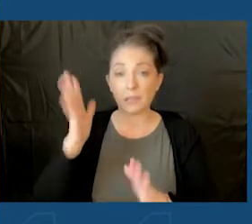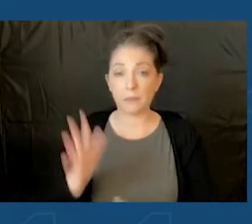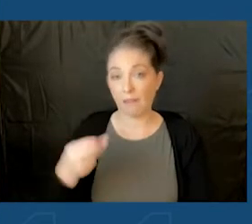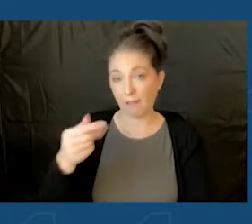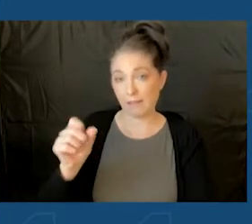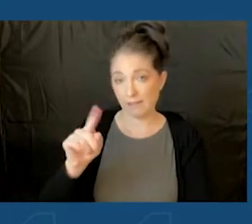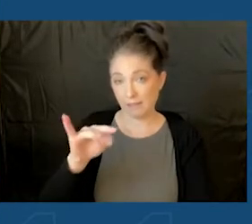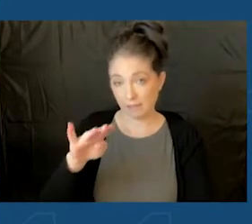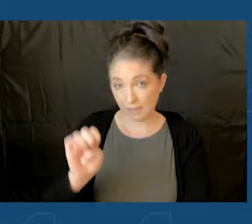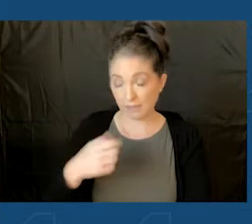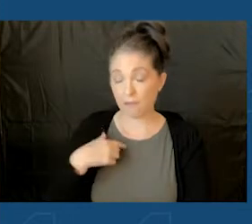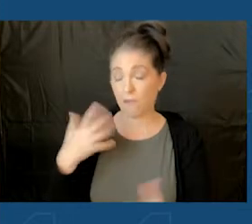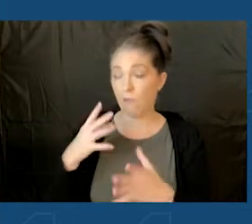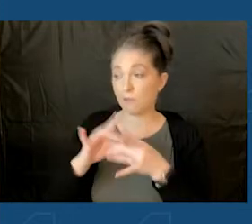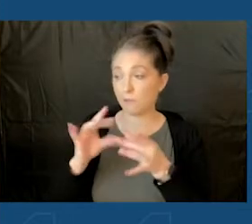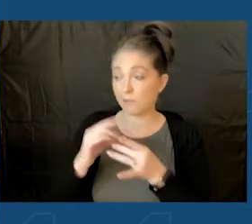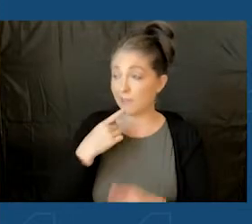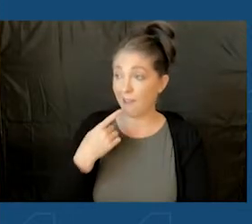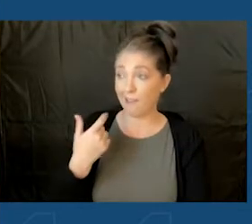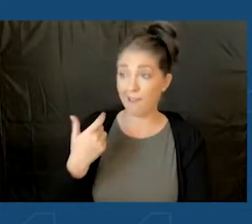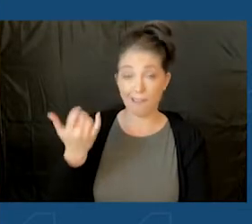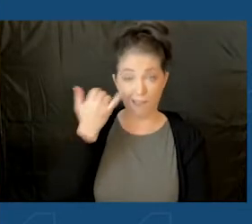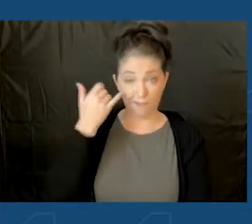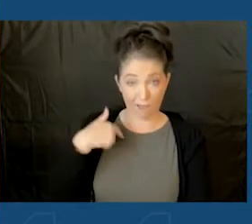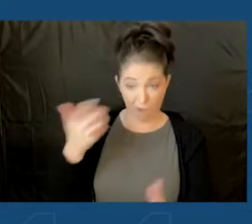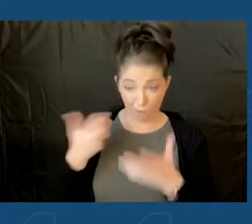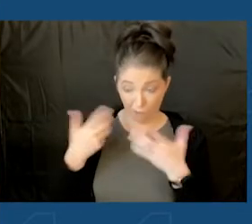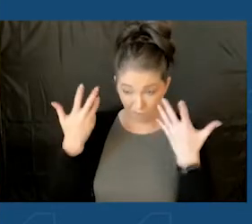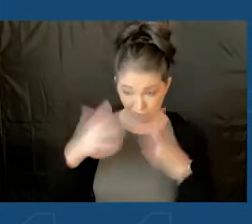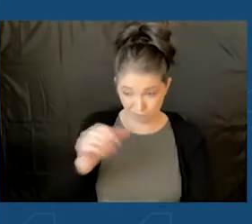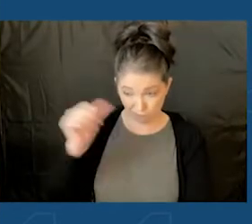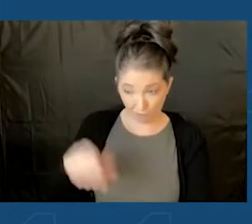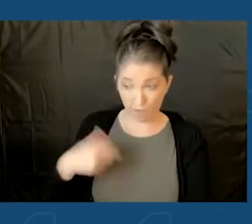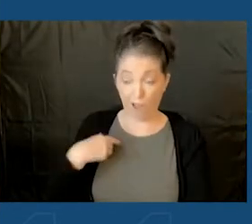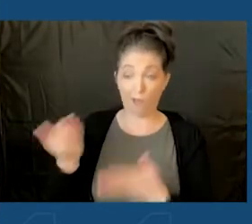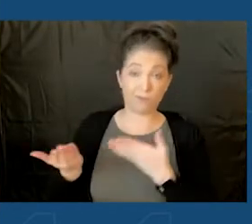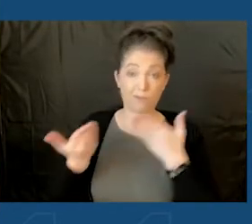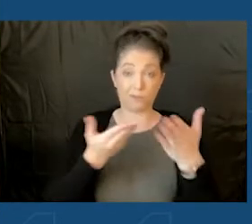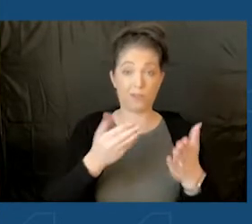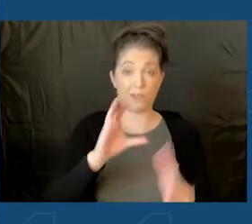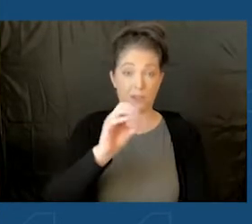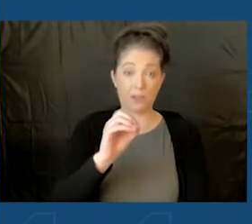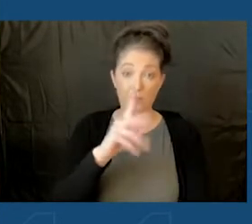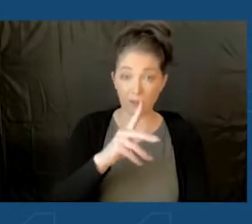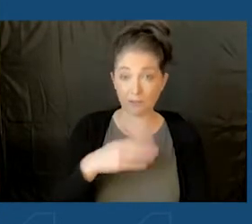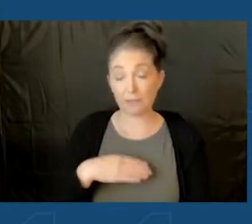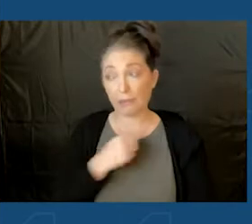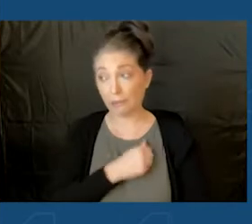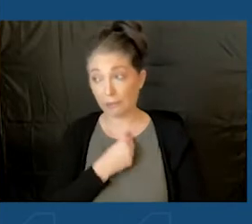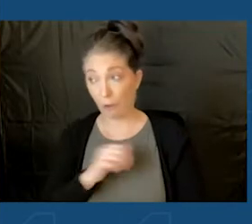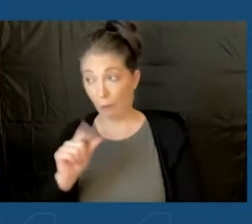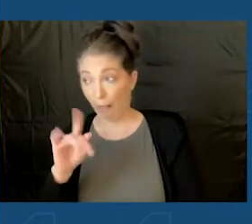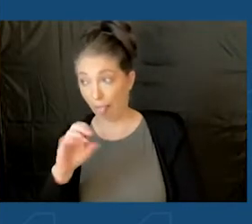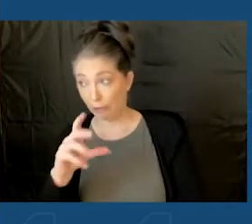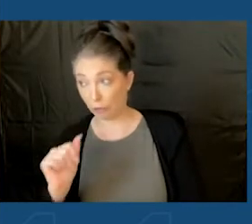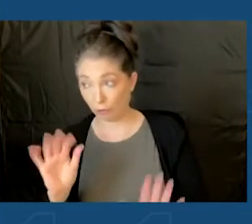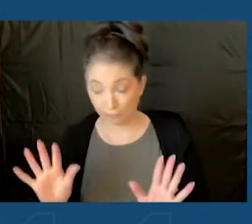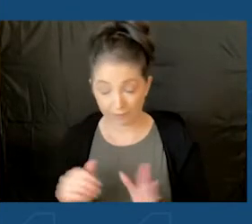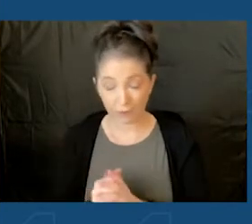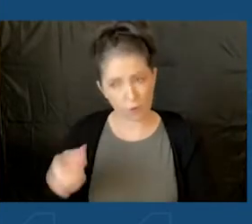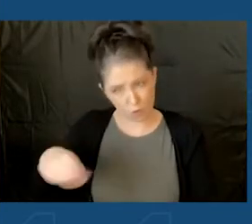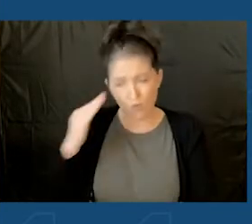know, when I want something hard done in Albany, I take it to Vivian Cook. Sorry, Alicia. Sorry, Clyde. But you guys know she's the